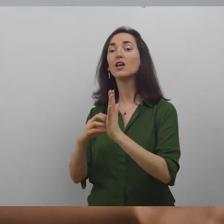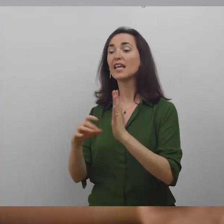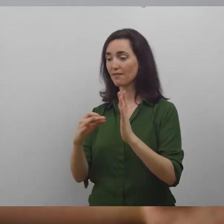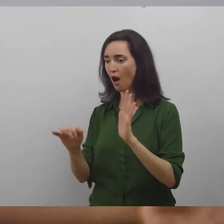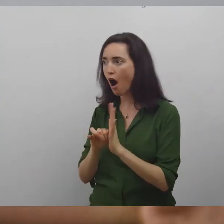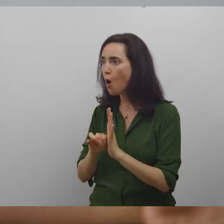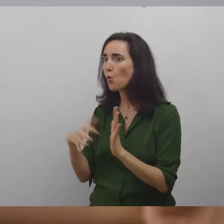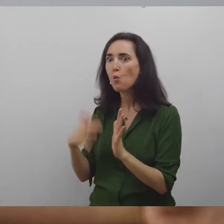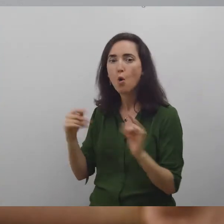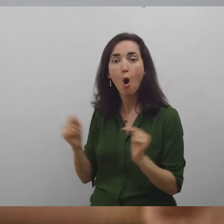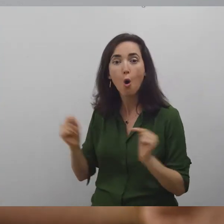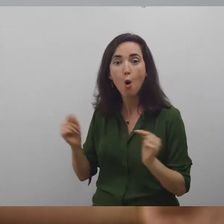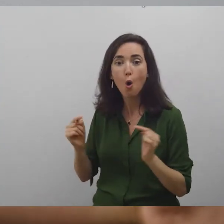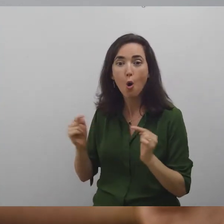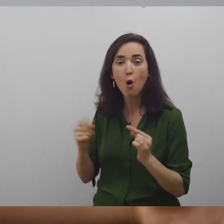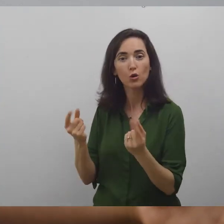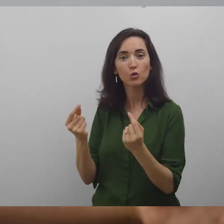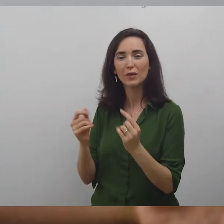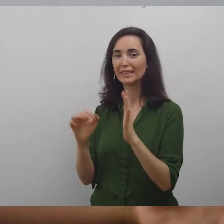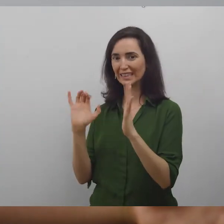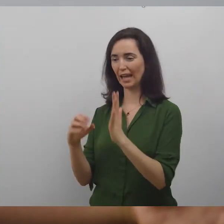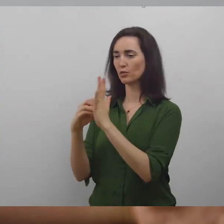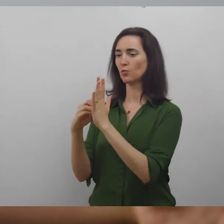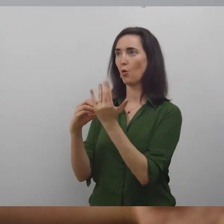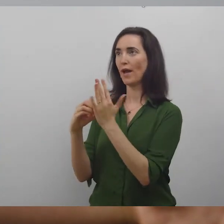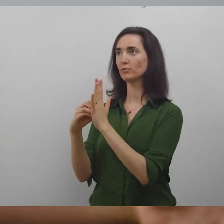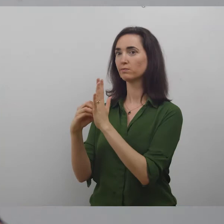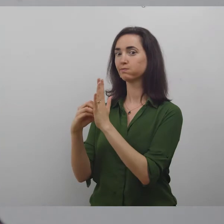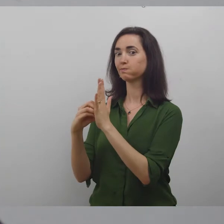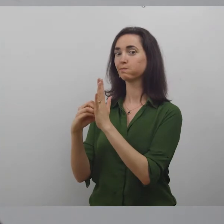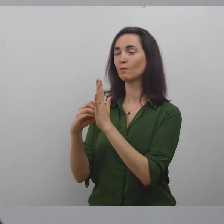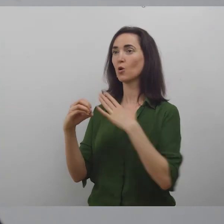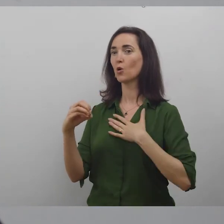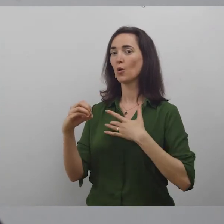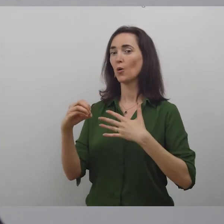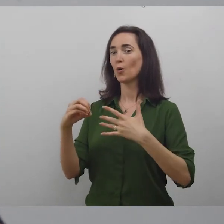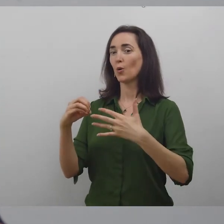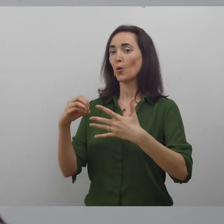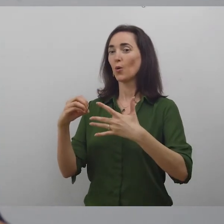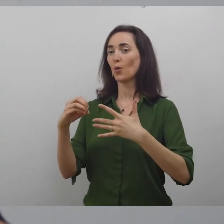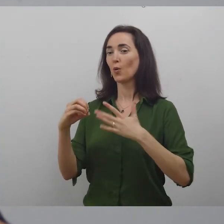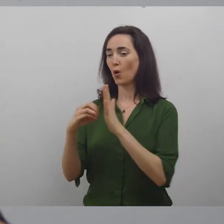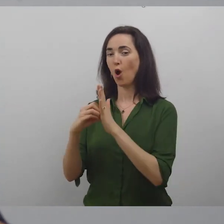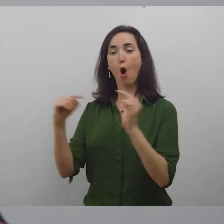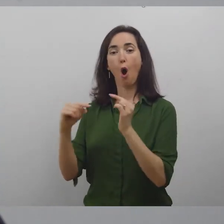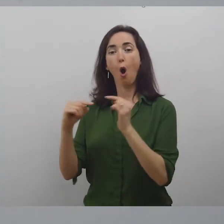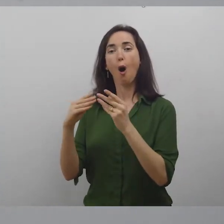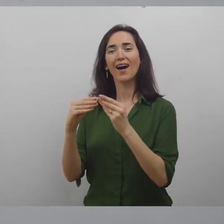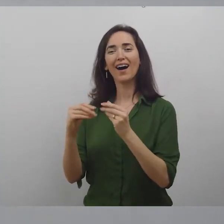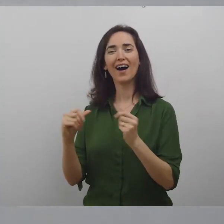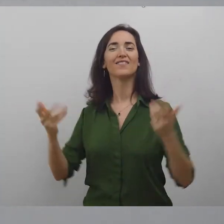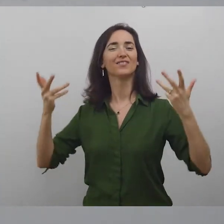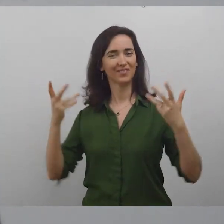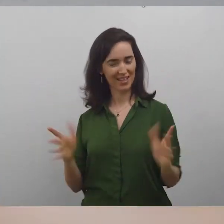And when you find the spot that feels uncomfortable, just kind of wait there, take some deep breaths until it feels